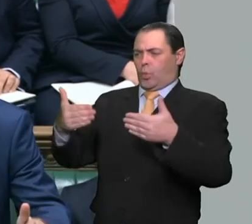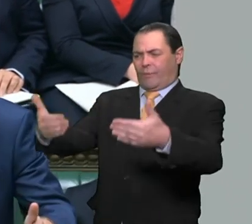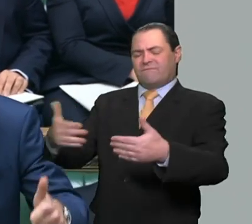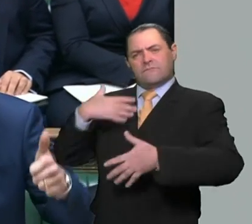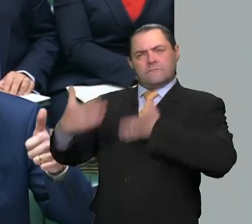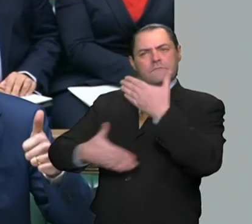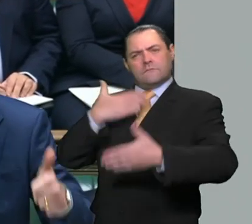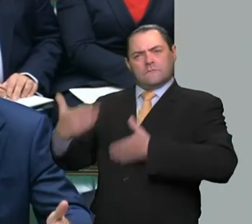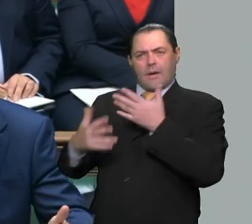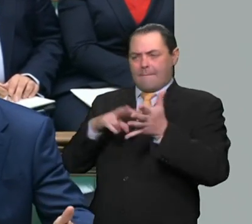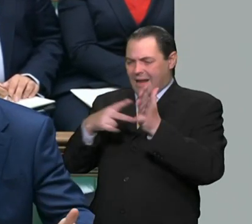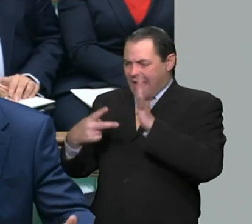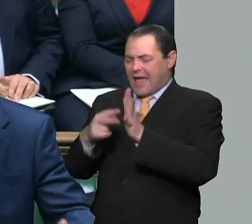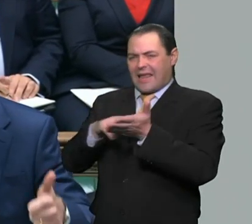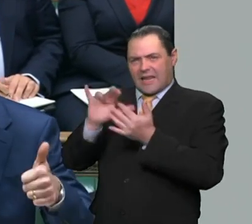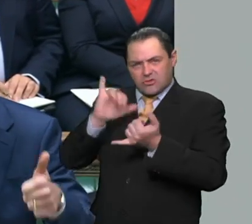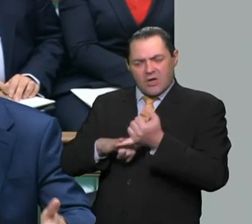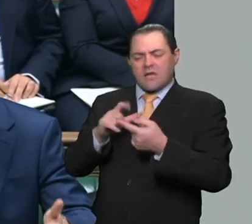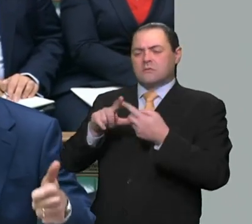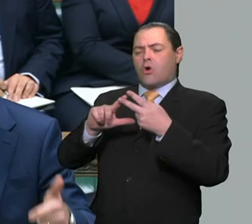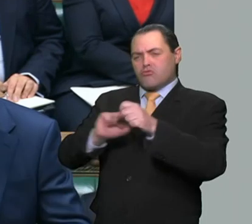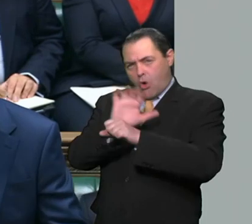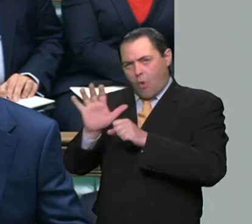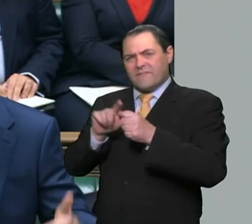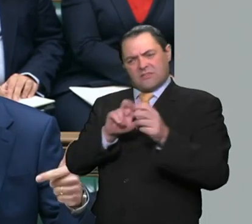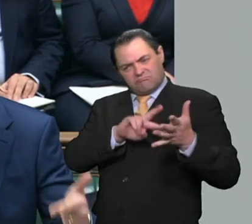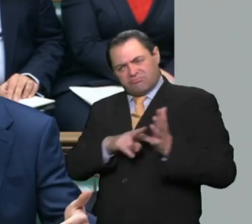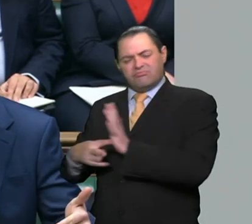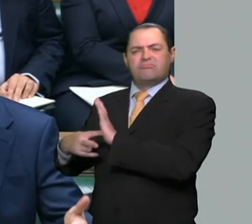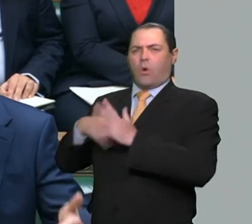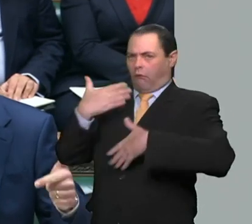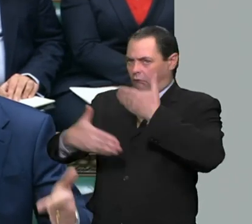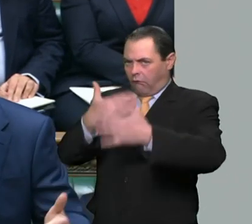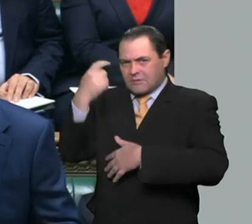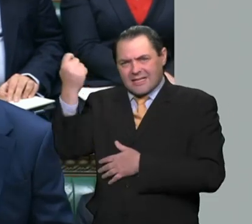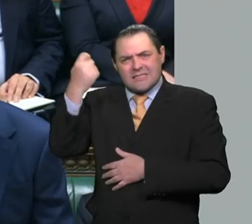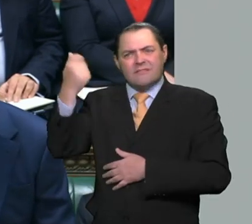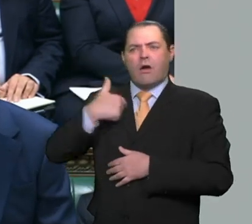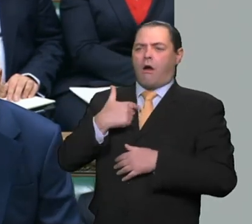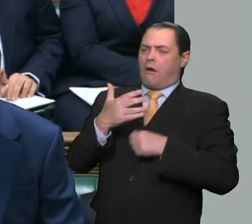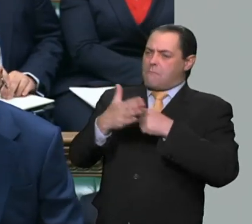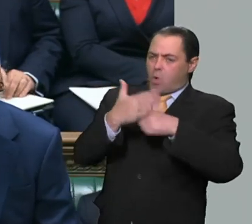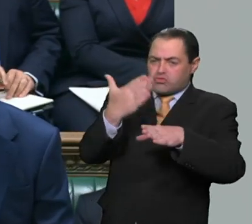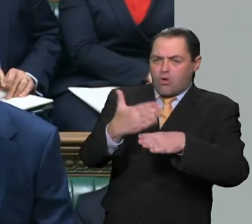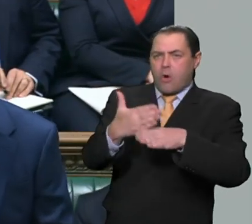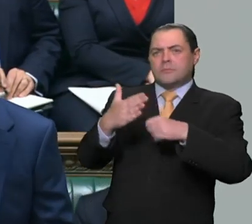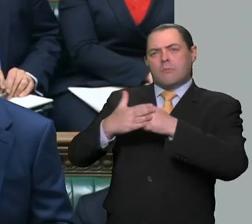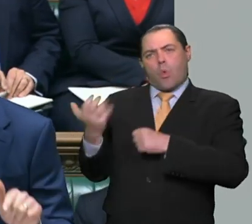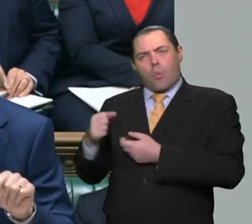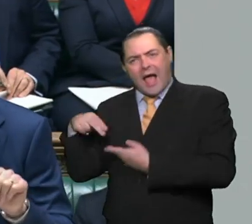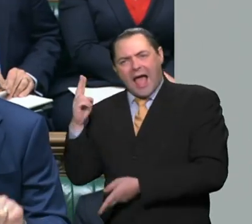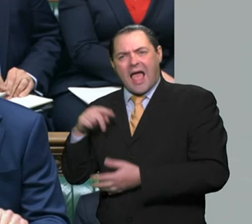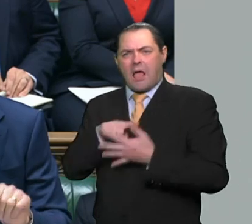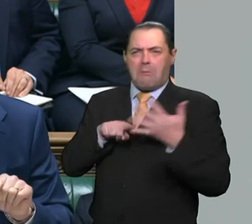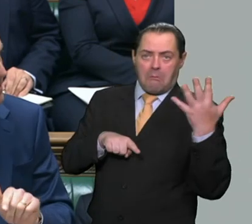plan for the NHS, a plan for COVID, and our plan is working. Employment up, job vacancies up, wages up. If